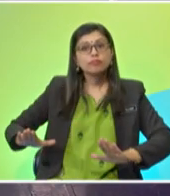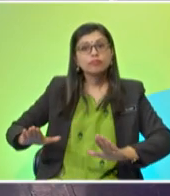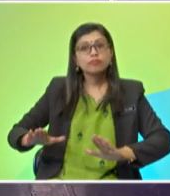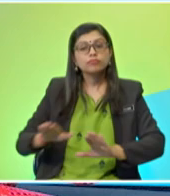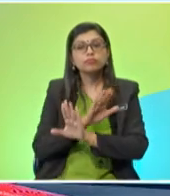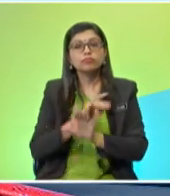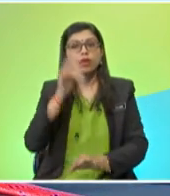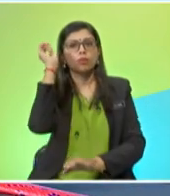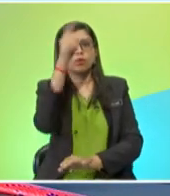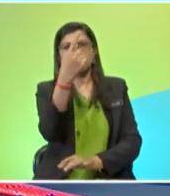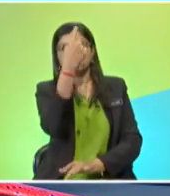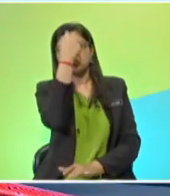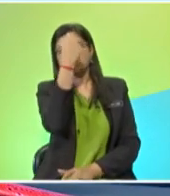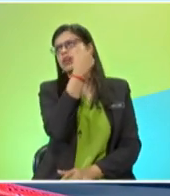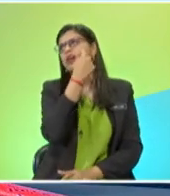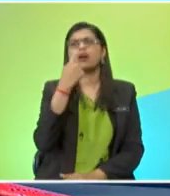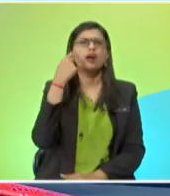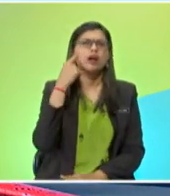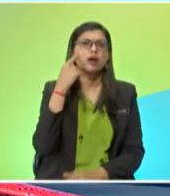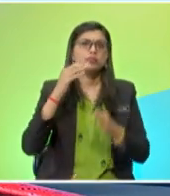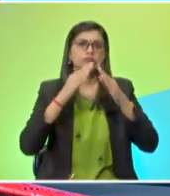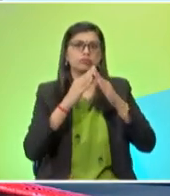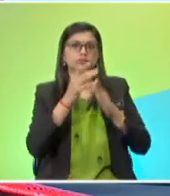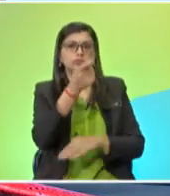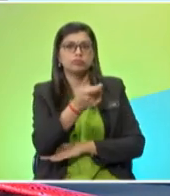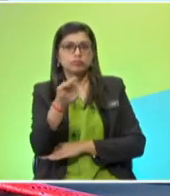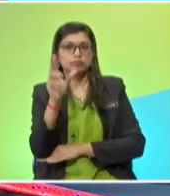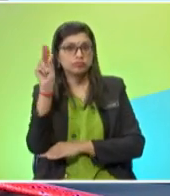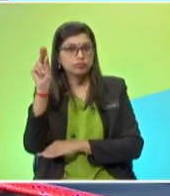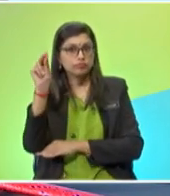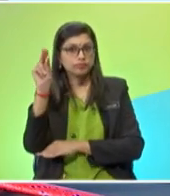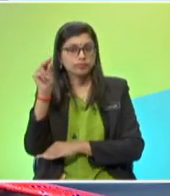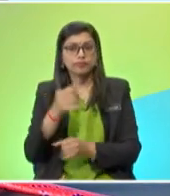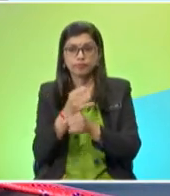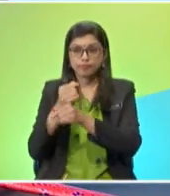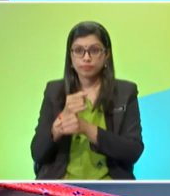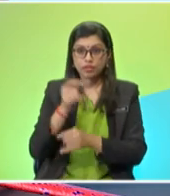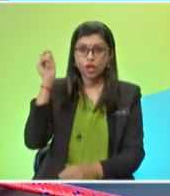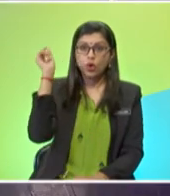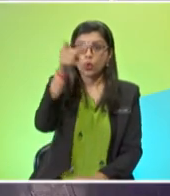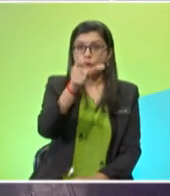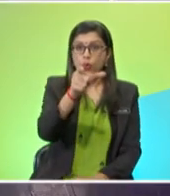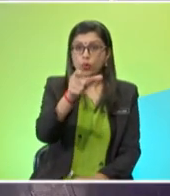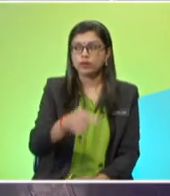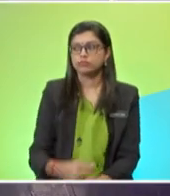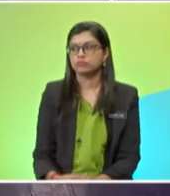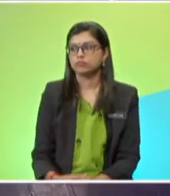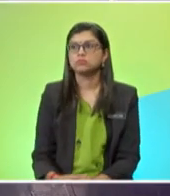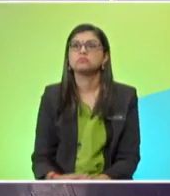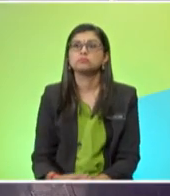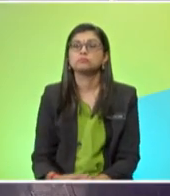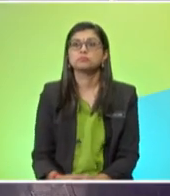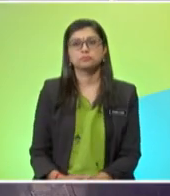any vases, any glass. Okay, so I'm going to throw mine now very carefully towards the camera. Oh, okay.